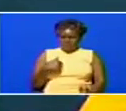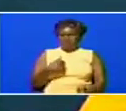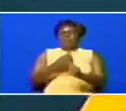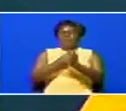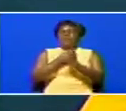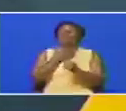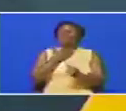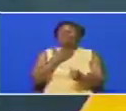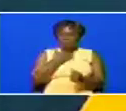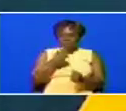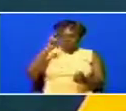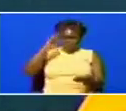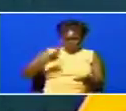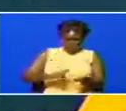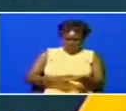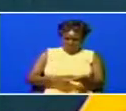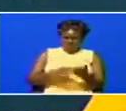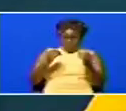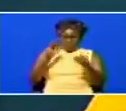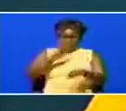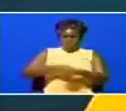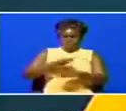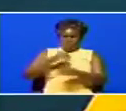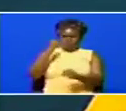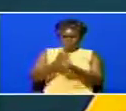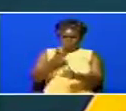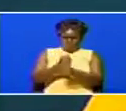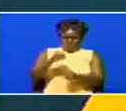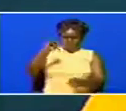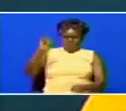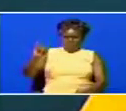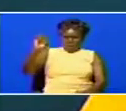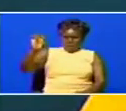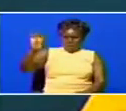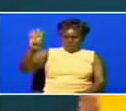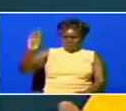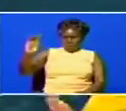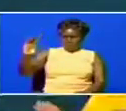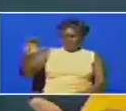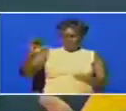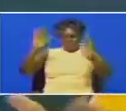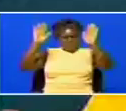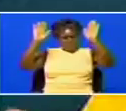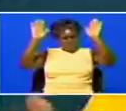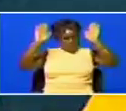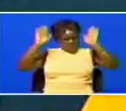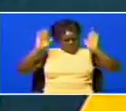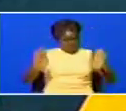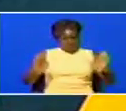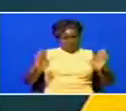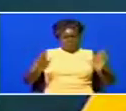also recognize the hard and good work of IEBC. That is the most important body, as we